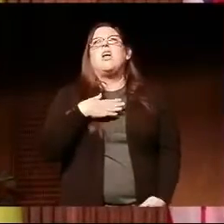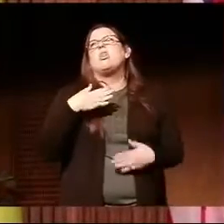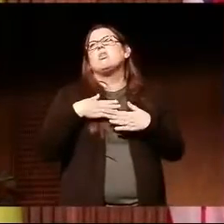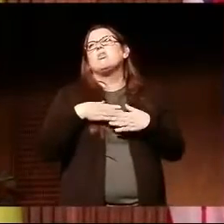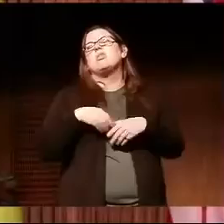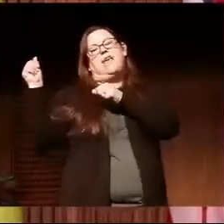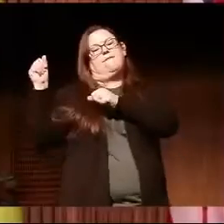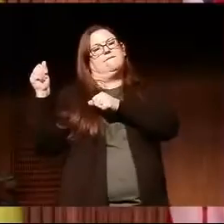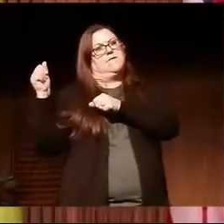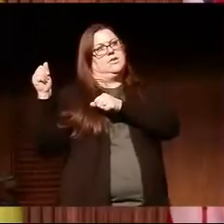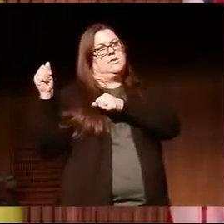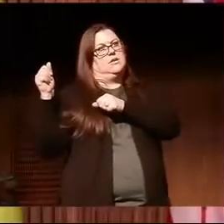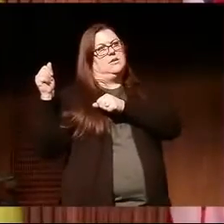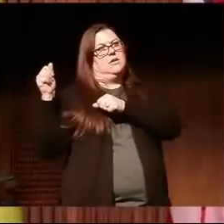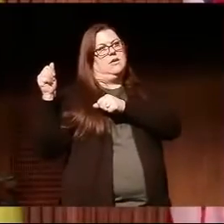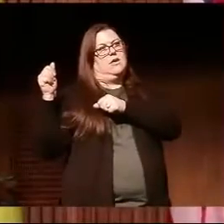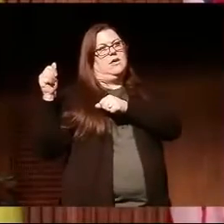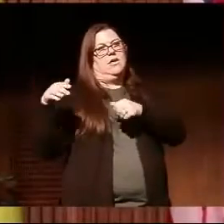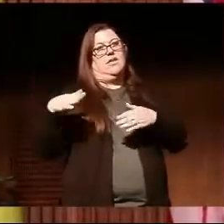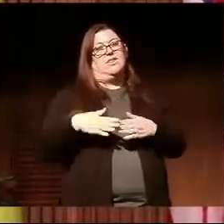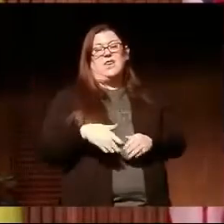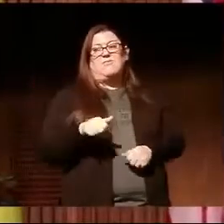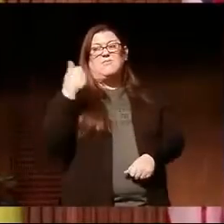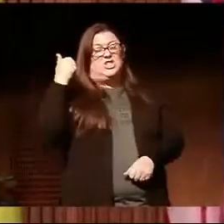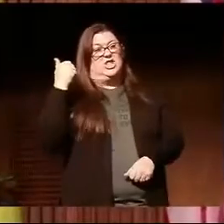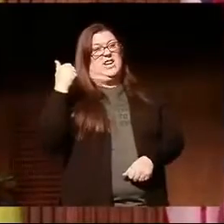here." They rejected him.